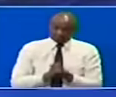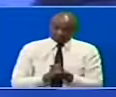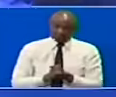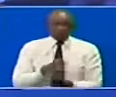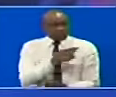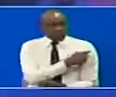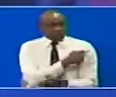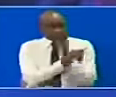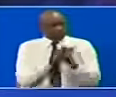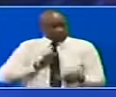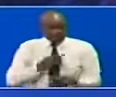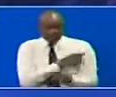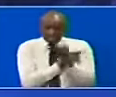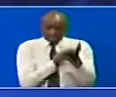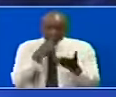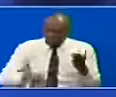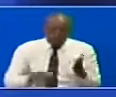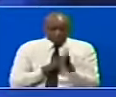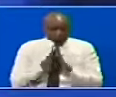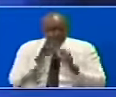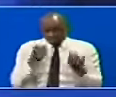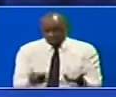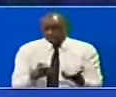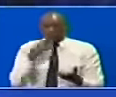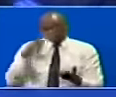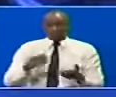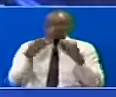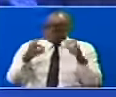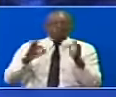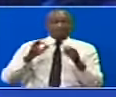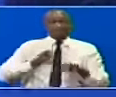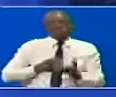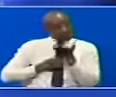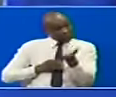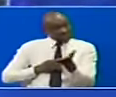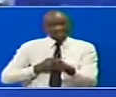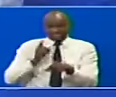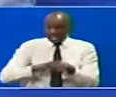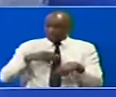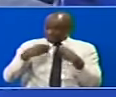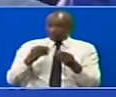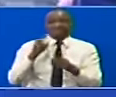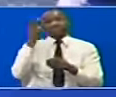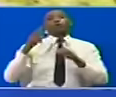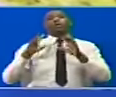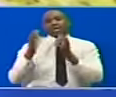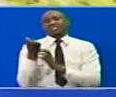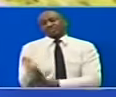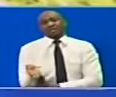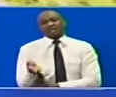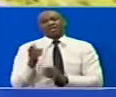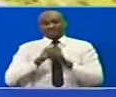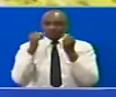says a motivation to join politics was the need to liberate women who had been relegated to second-class citizens by